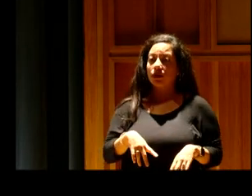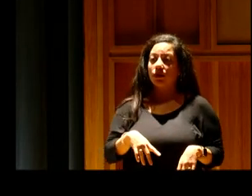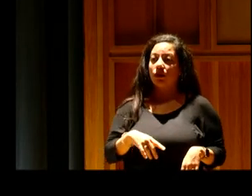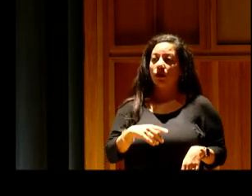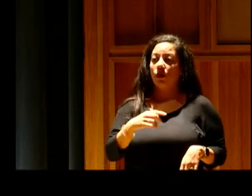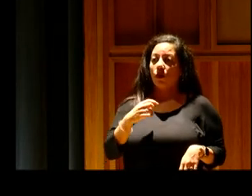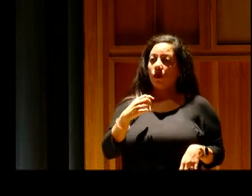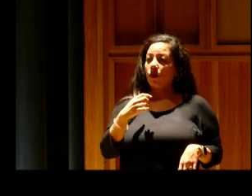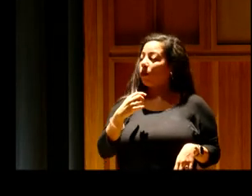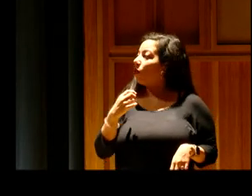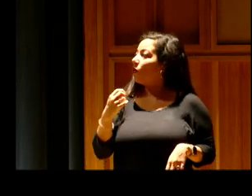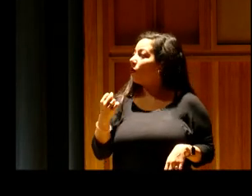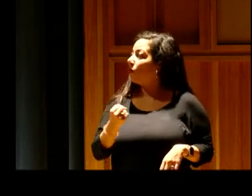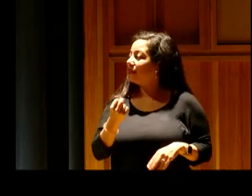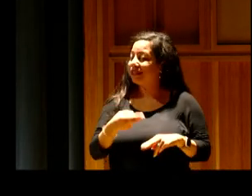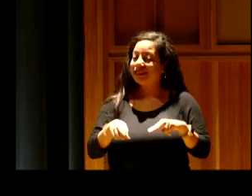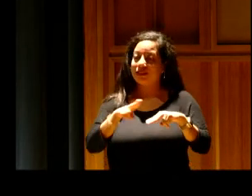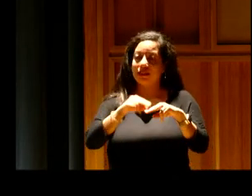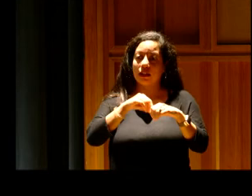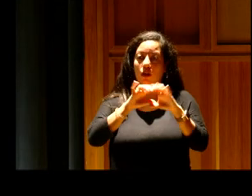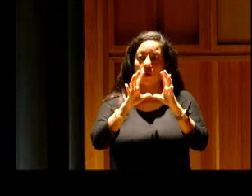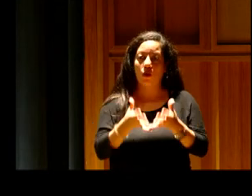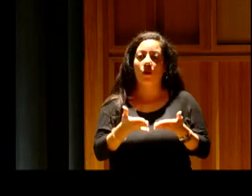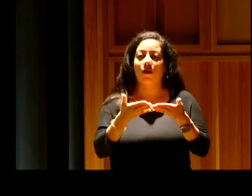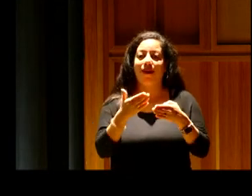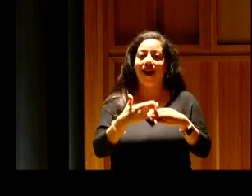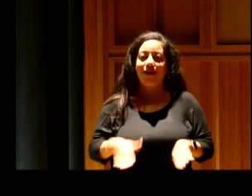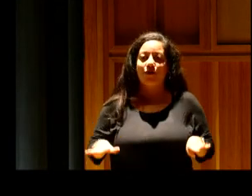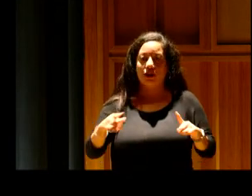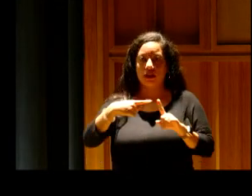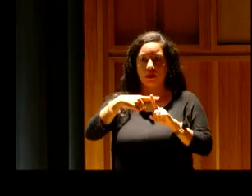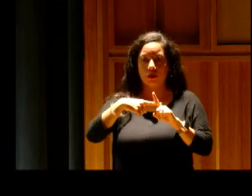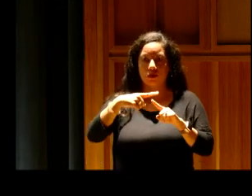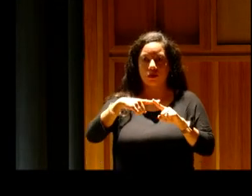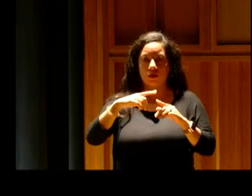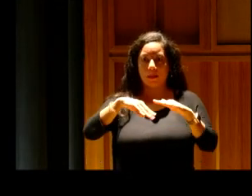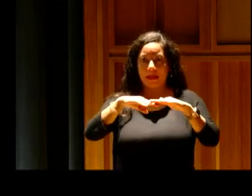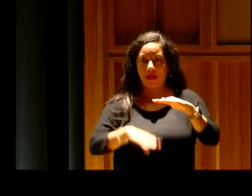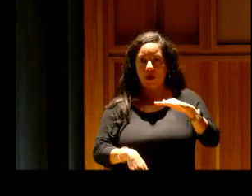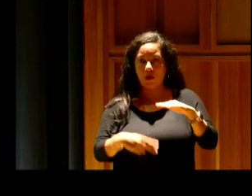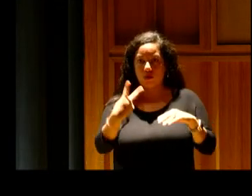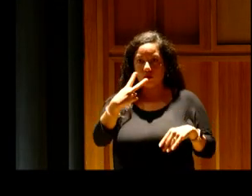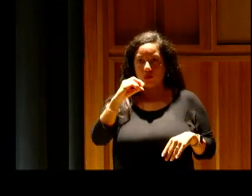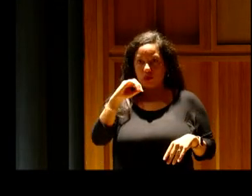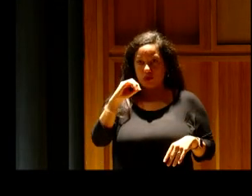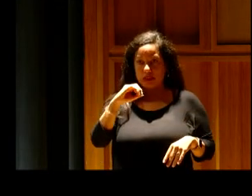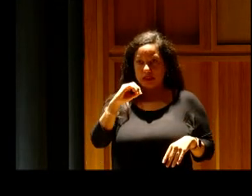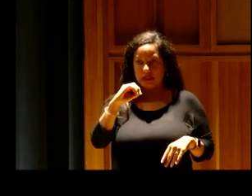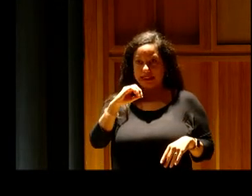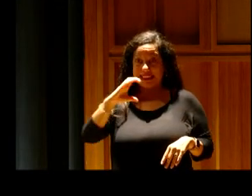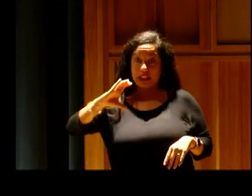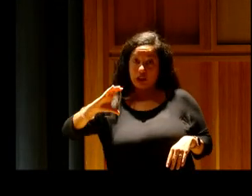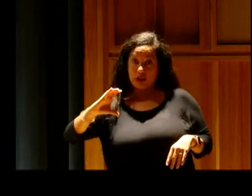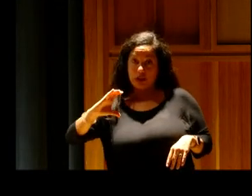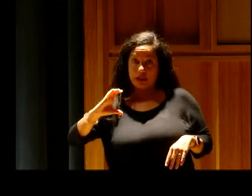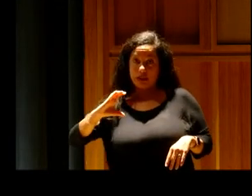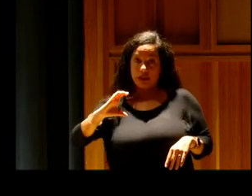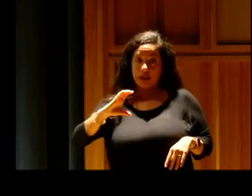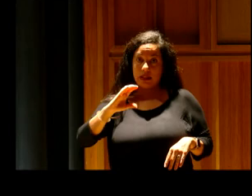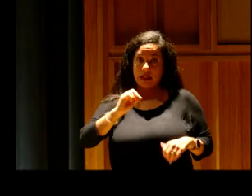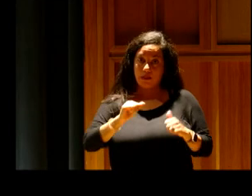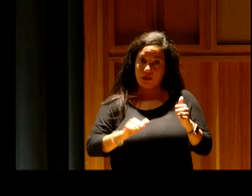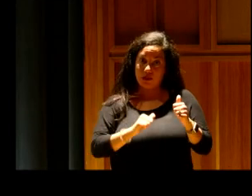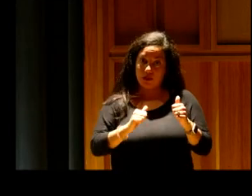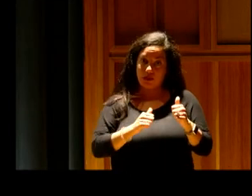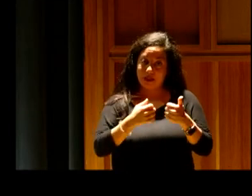the increase in global average temperatures to well below 2 degrees centigrade and pursuing